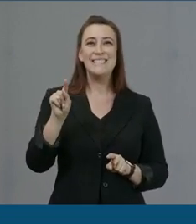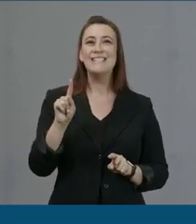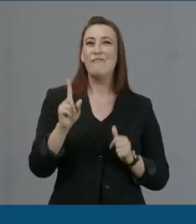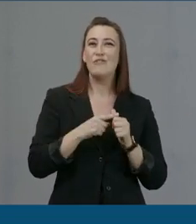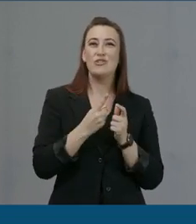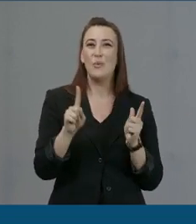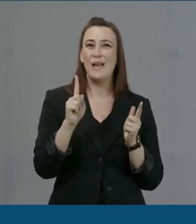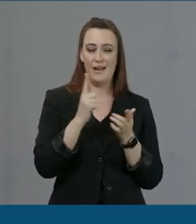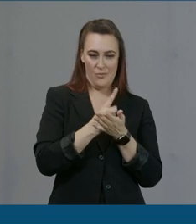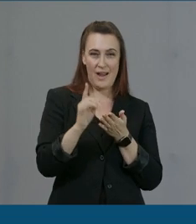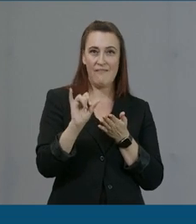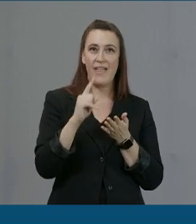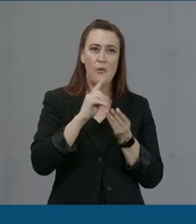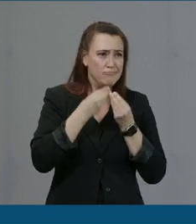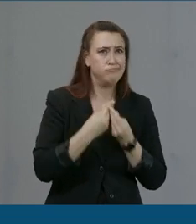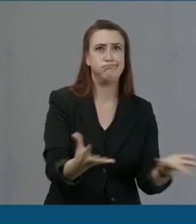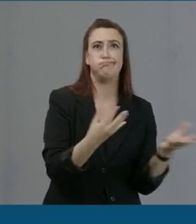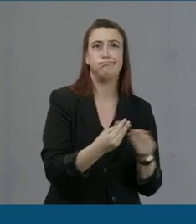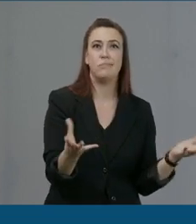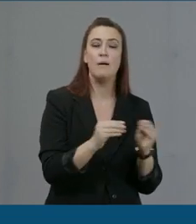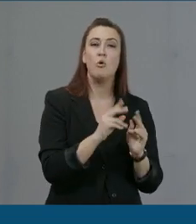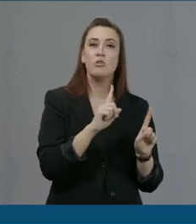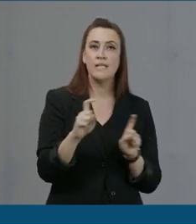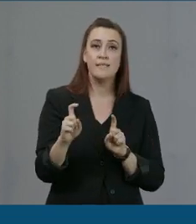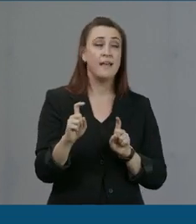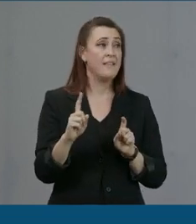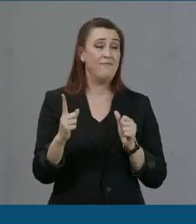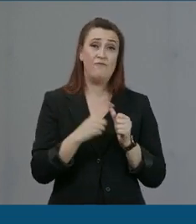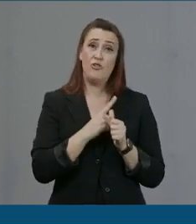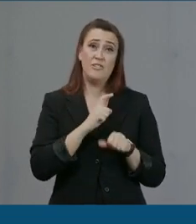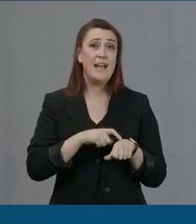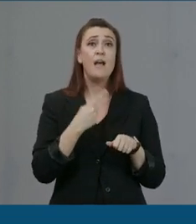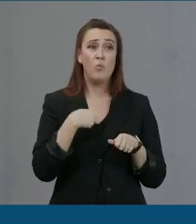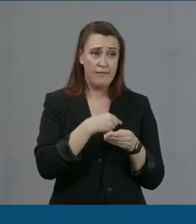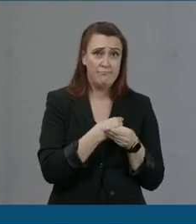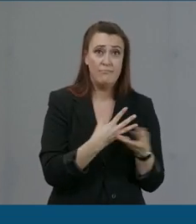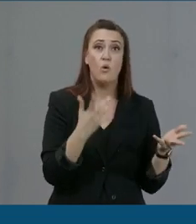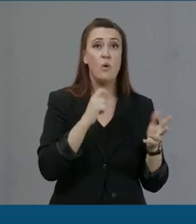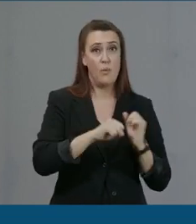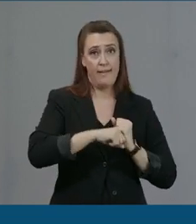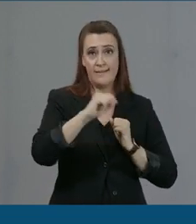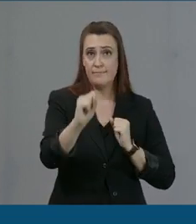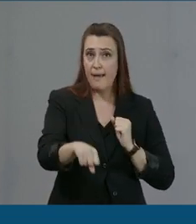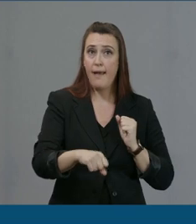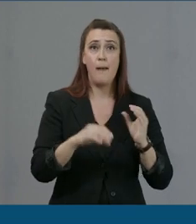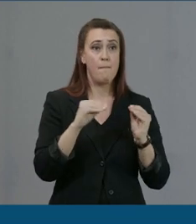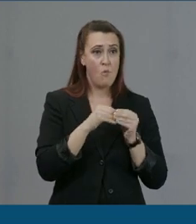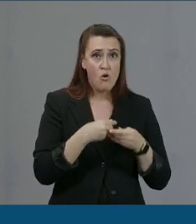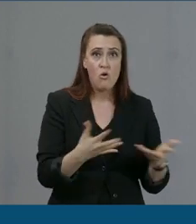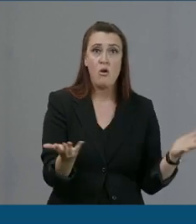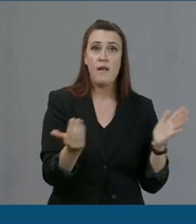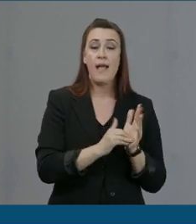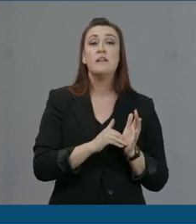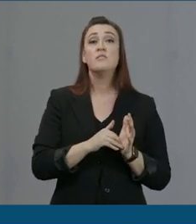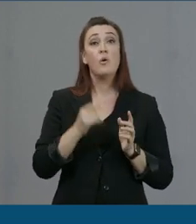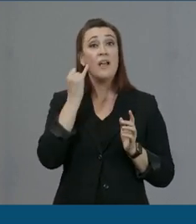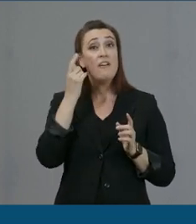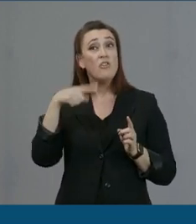to expand this. So if you think you have COVID-19 or you've been exposed